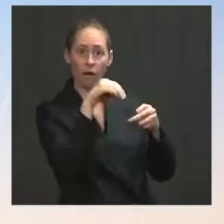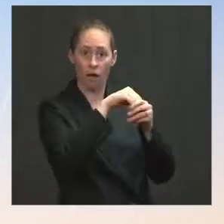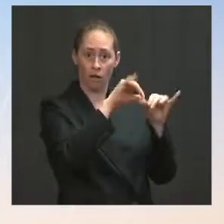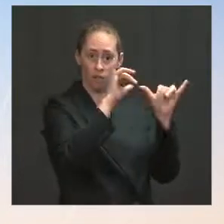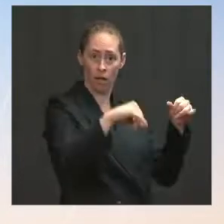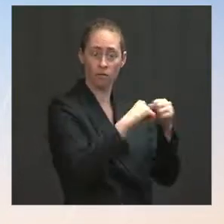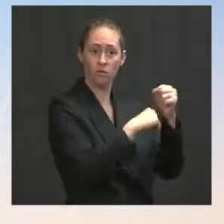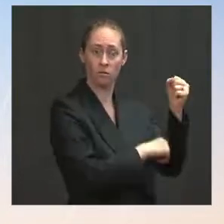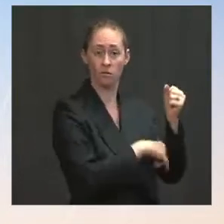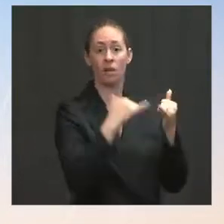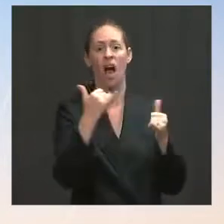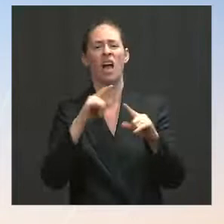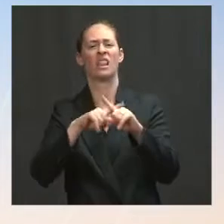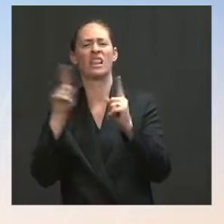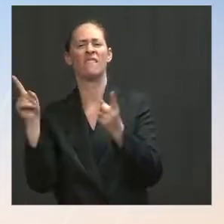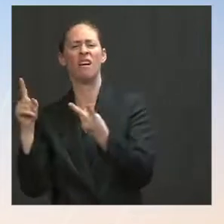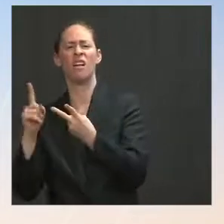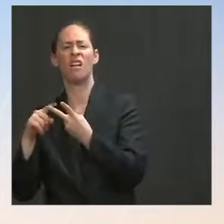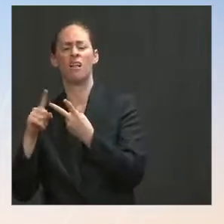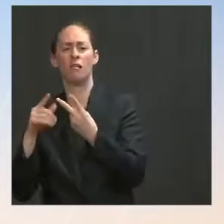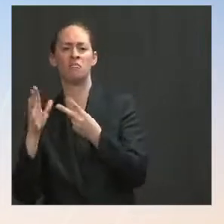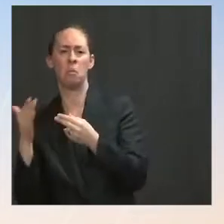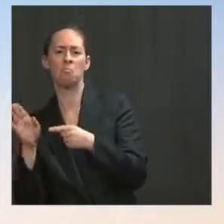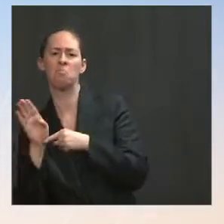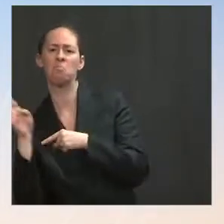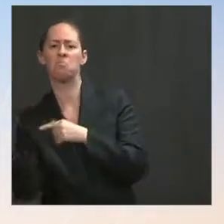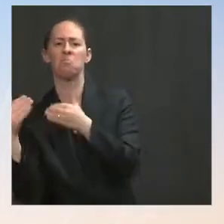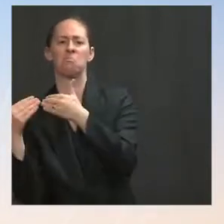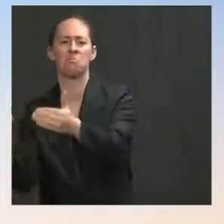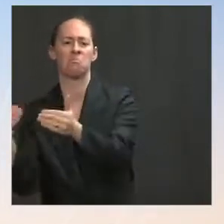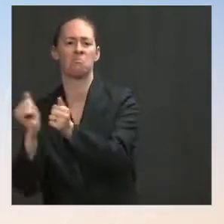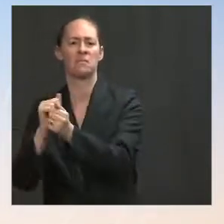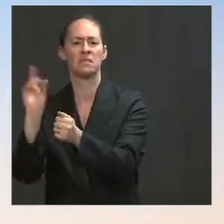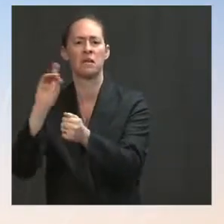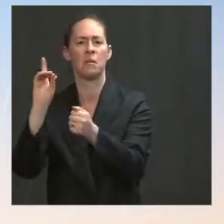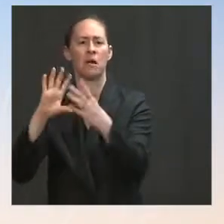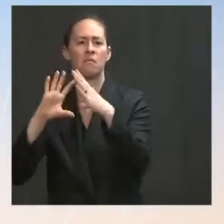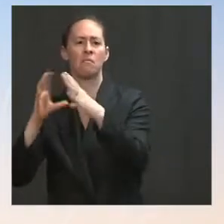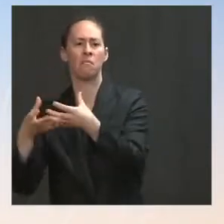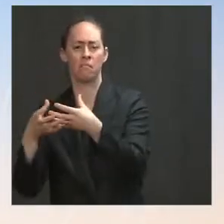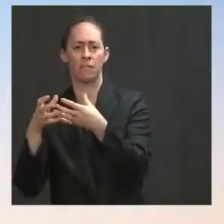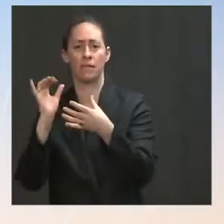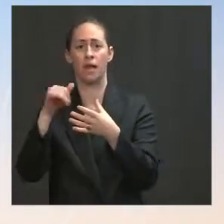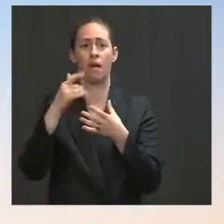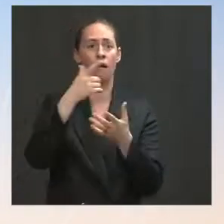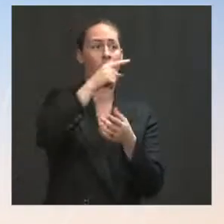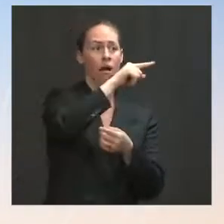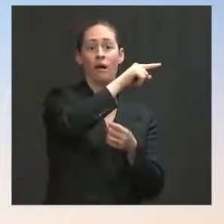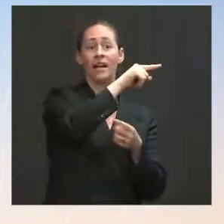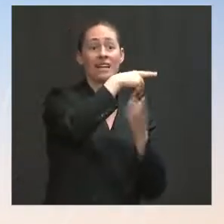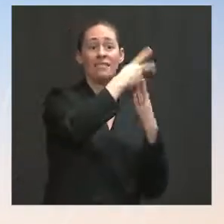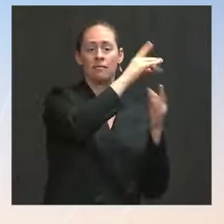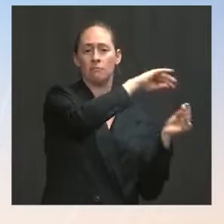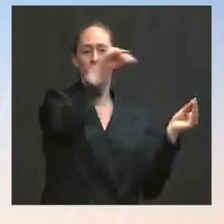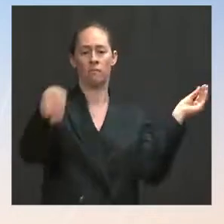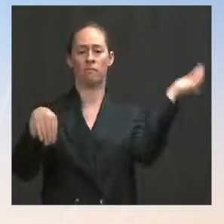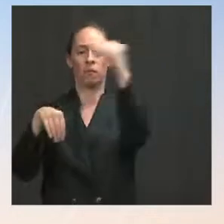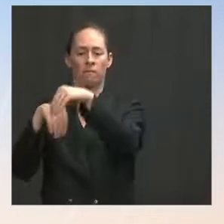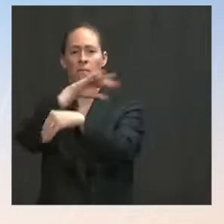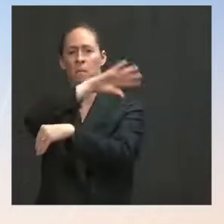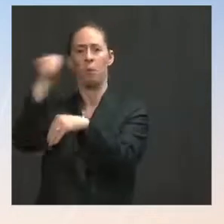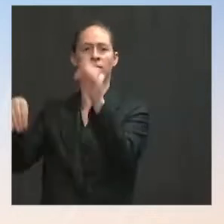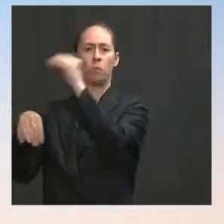that included key components of the American Families Plan. There was some skepticism about the possibility of that moving forward, and that's a